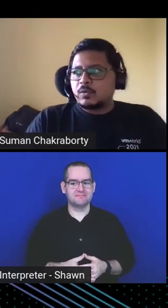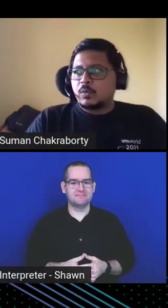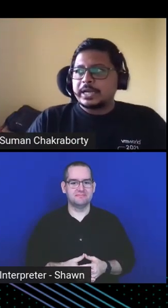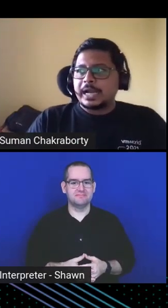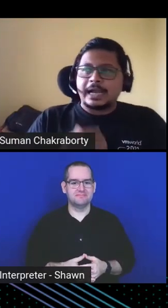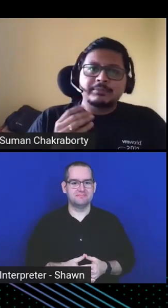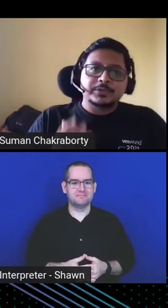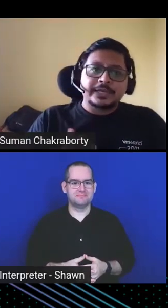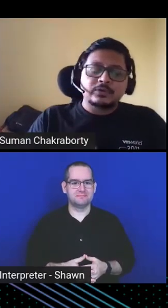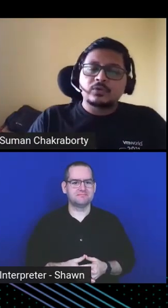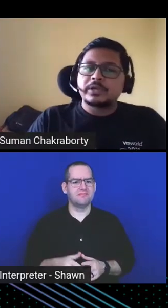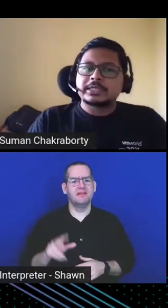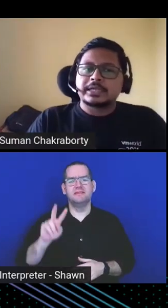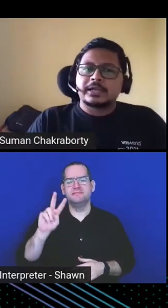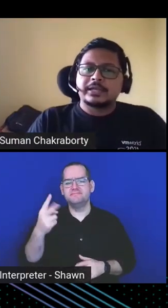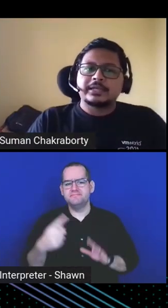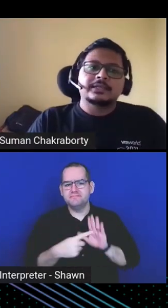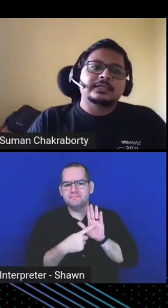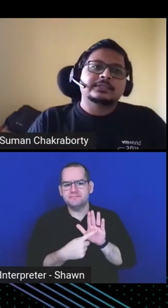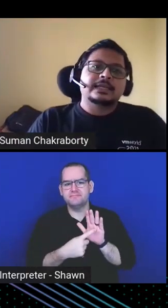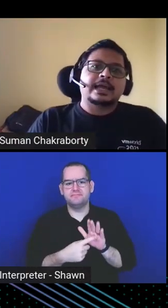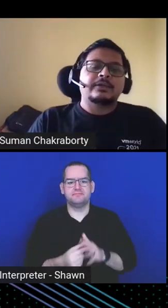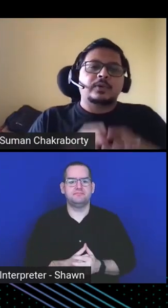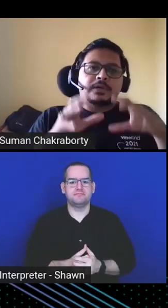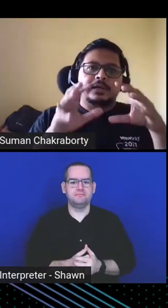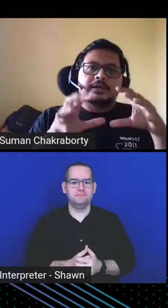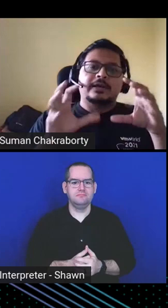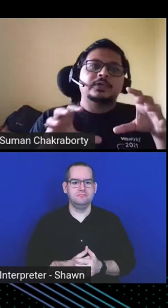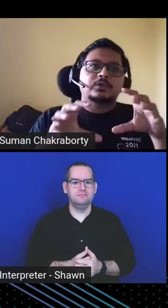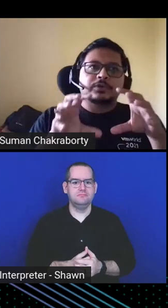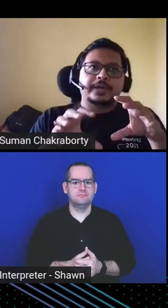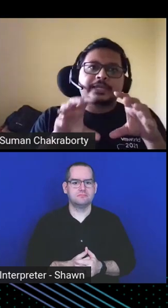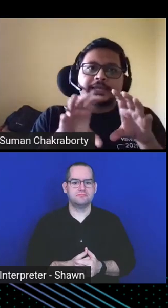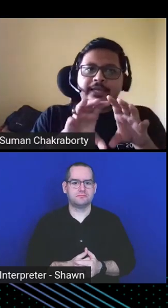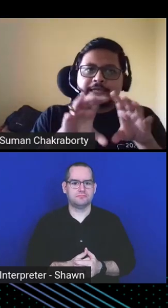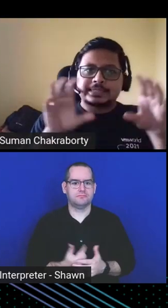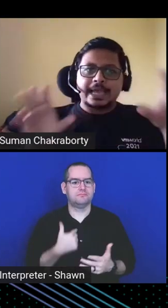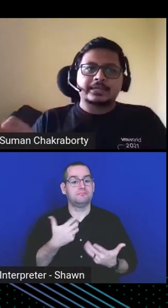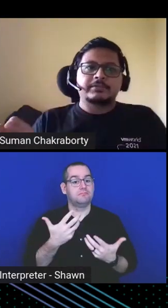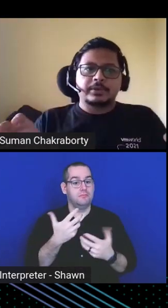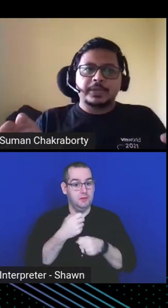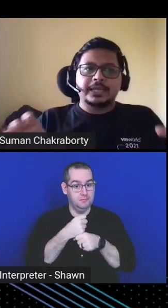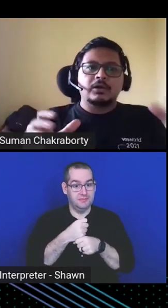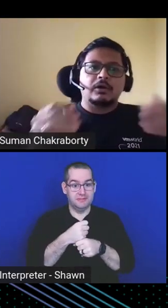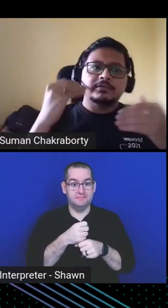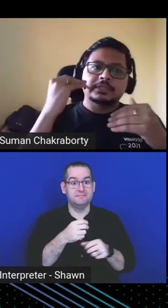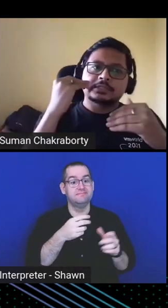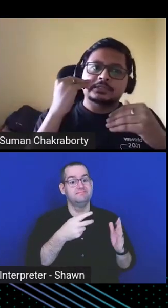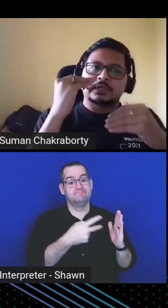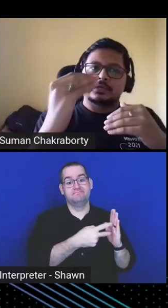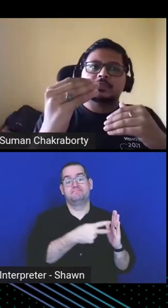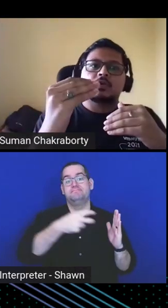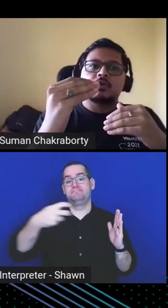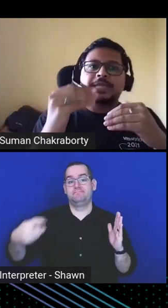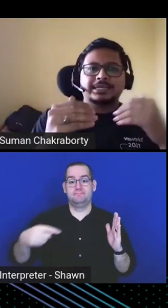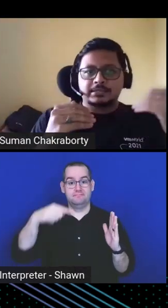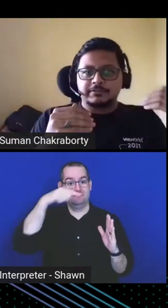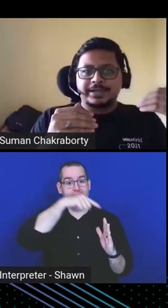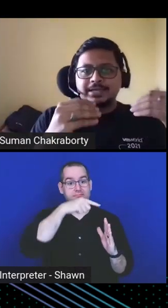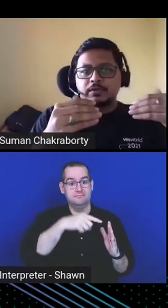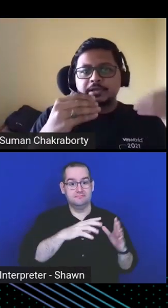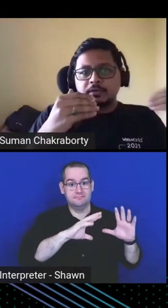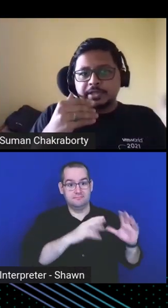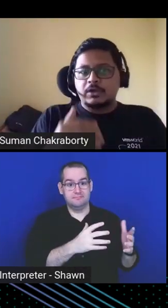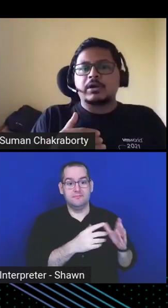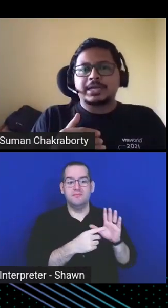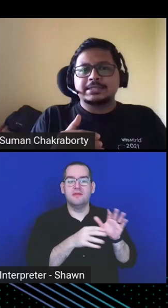scenario, what I am trying to do here is that I want to create the exact replica of this scope that is